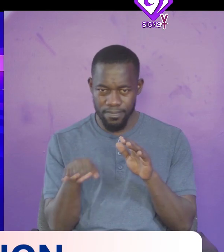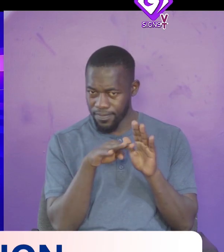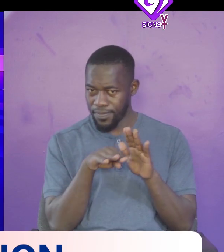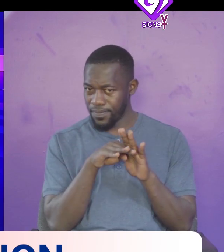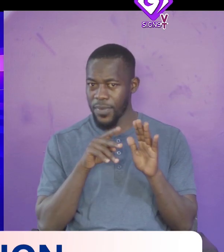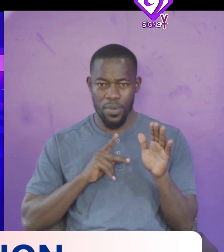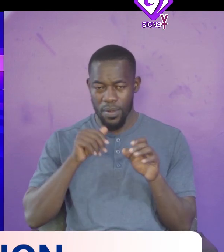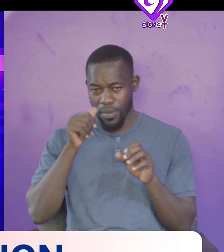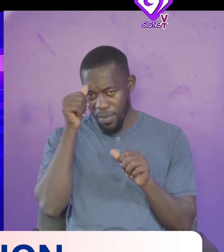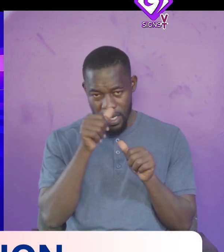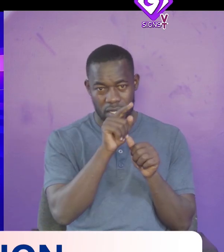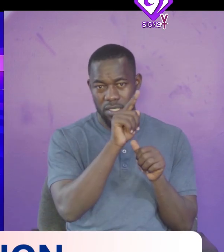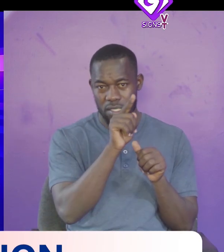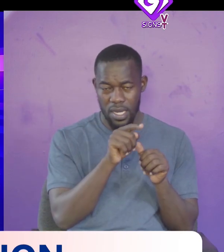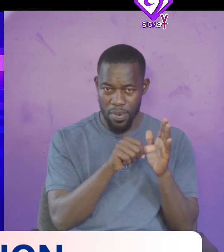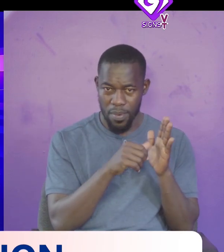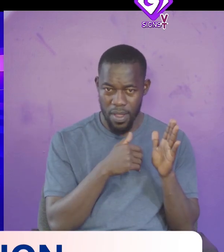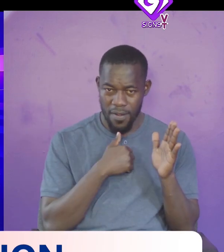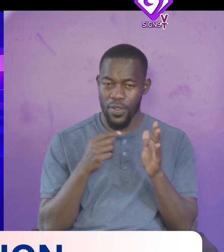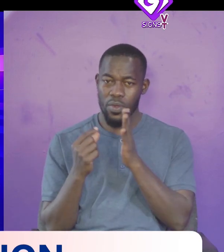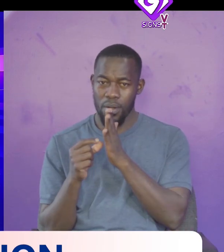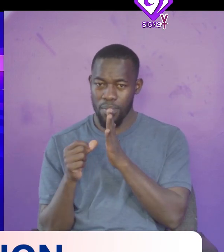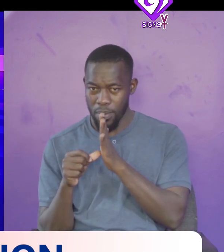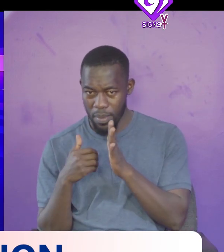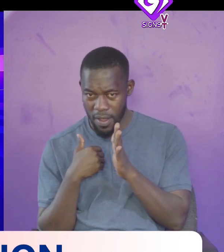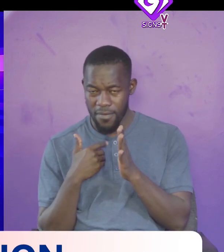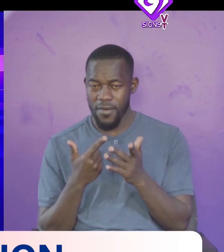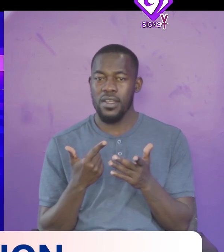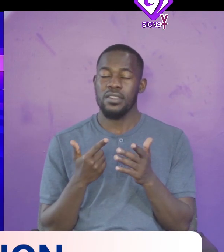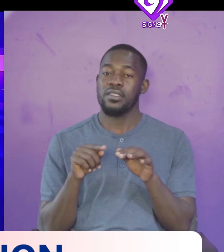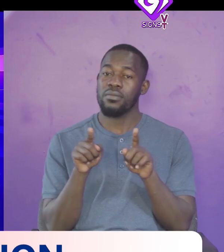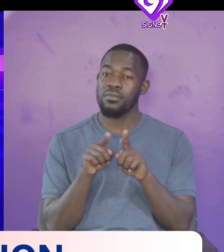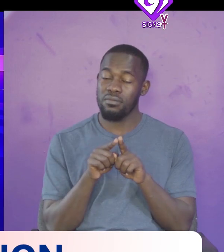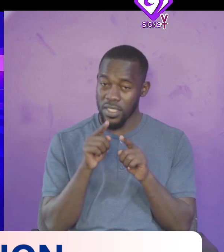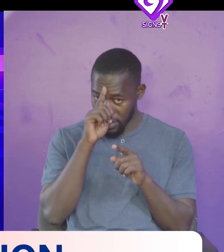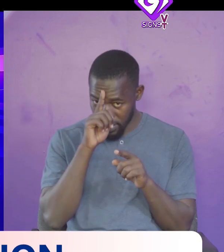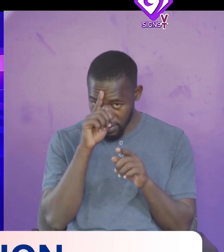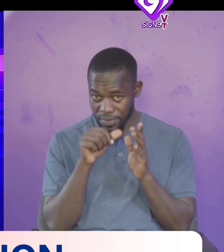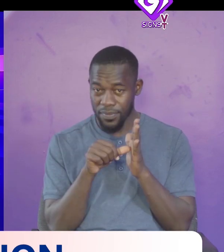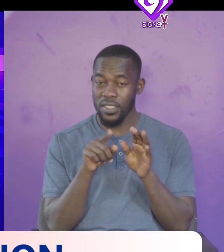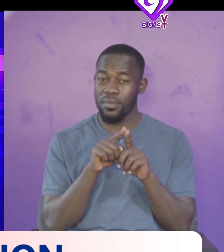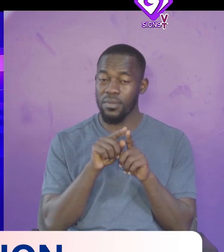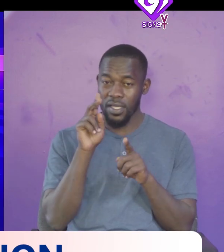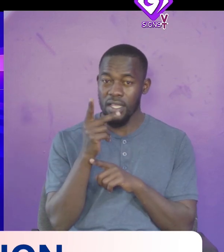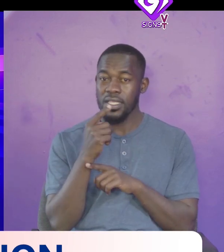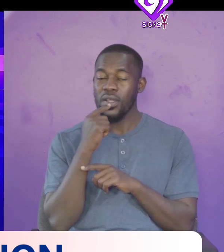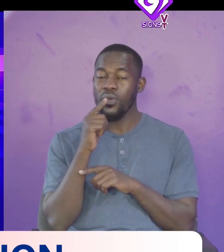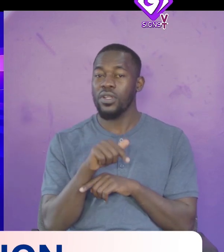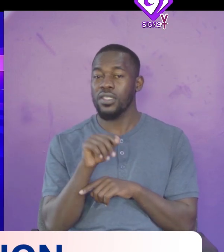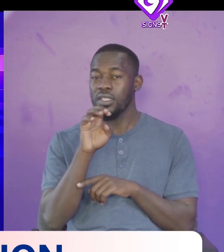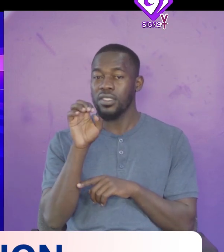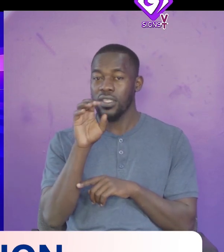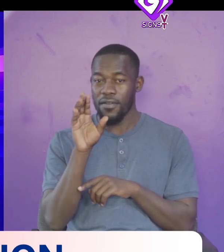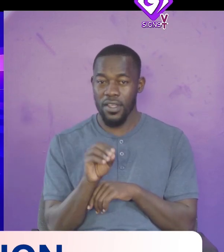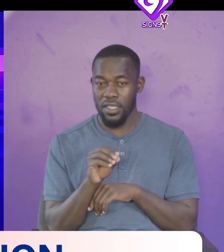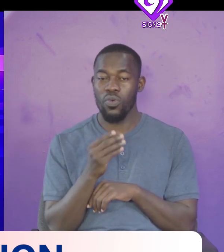in Tanzania. There is problems in Uganda. It is very unfortunate. And we are telling Kenyans here that East Africa really needs